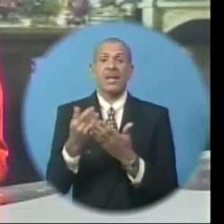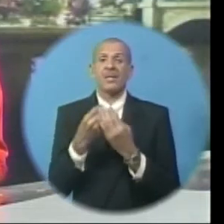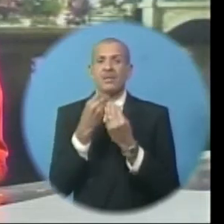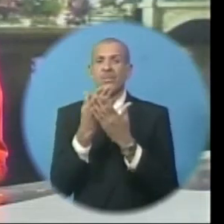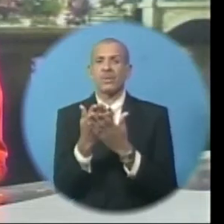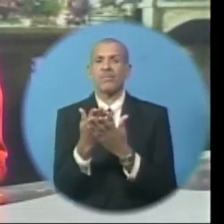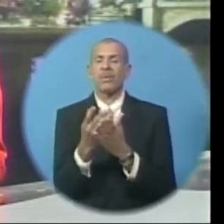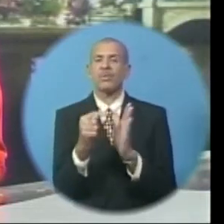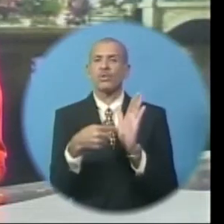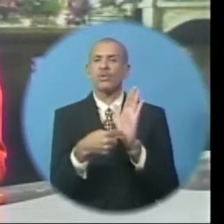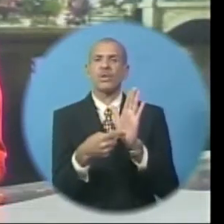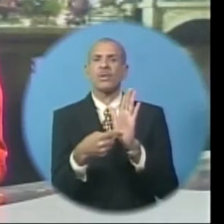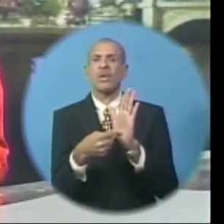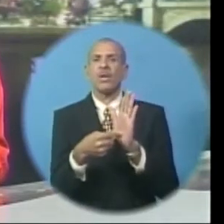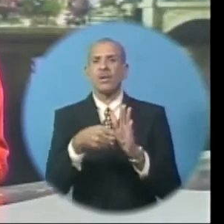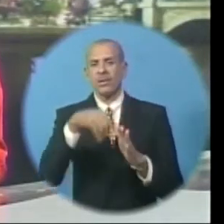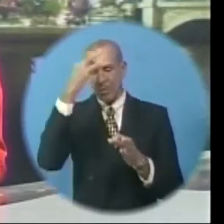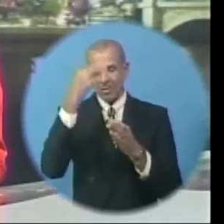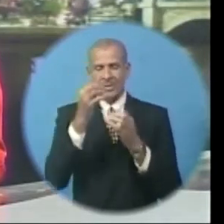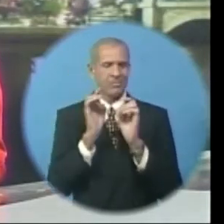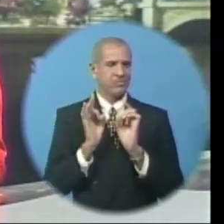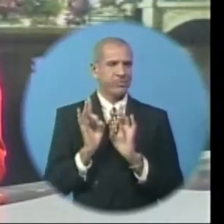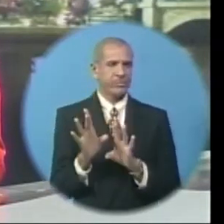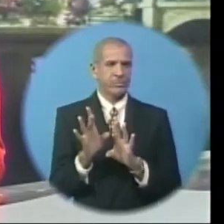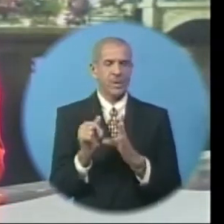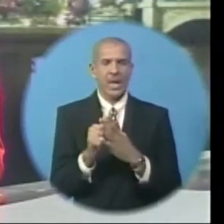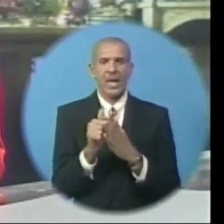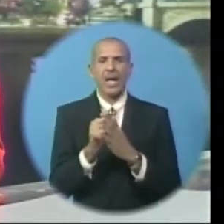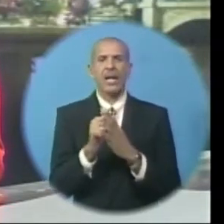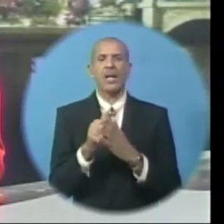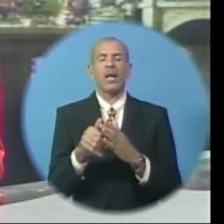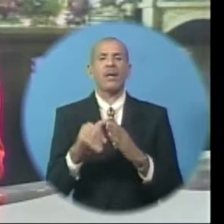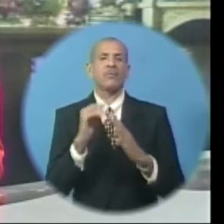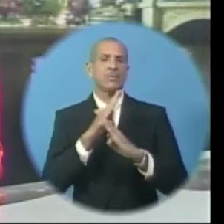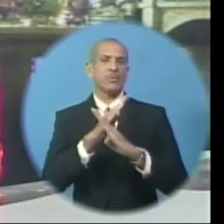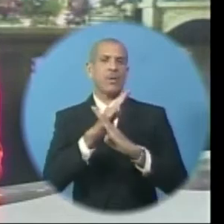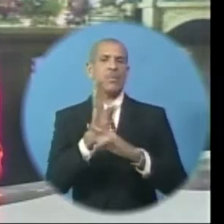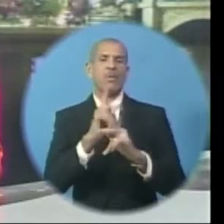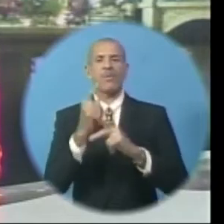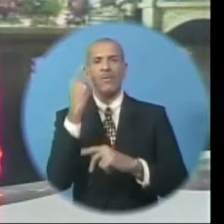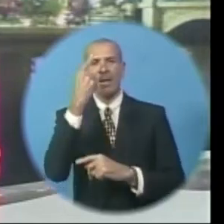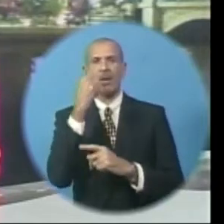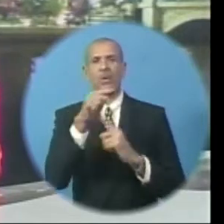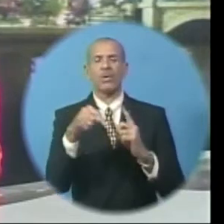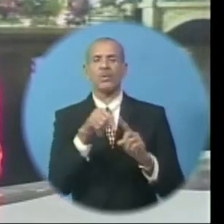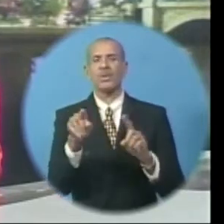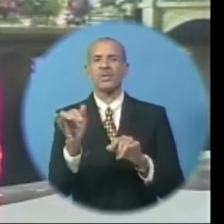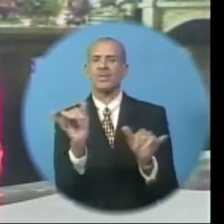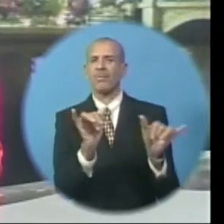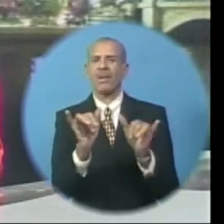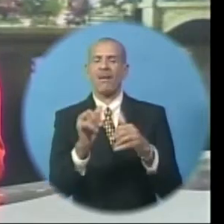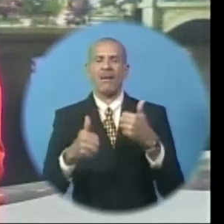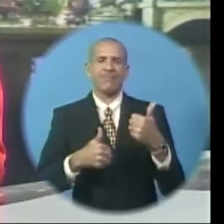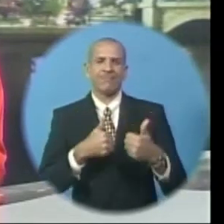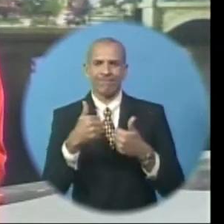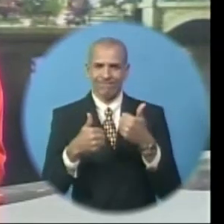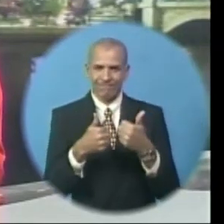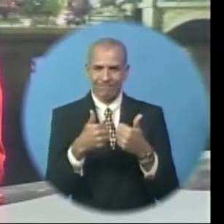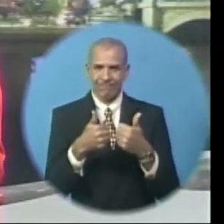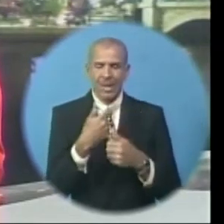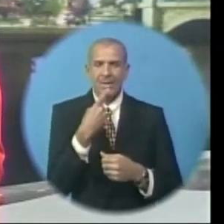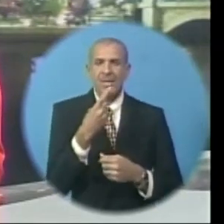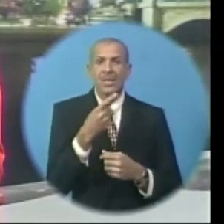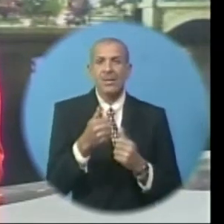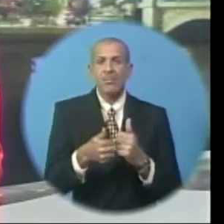had to reflect the court's abhorrence and serve as a deterrent to people thinking about committing similar acts. He said that the